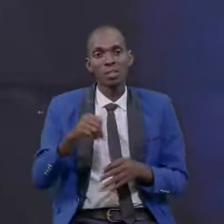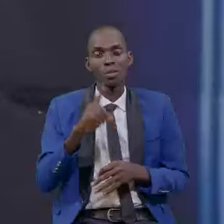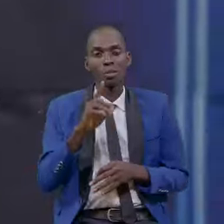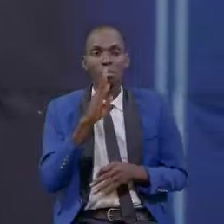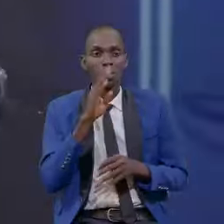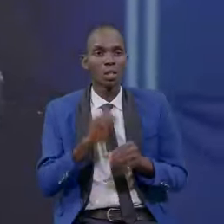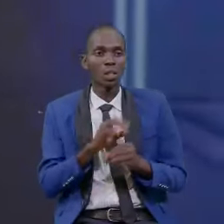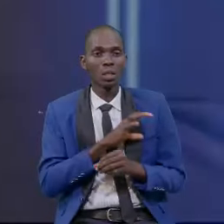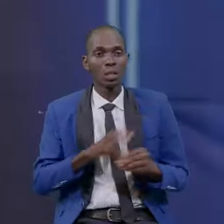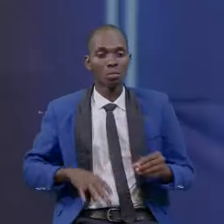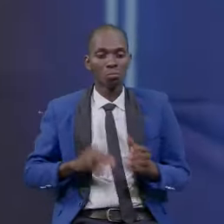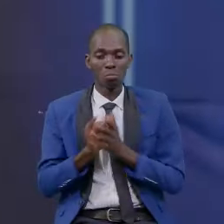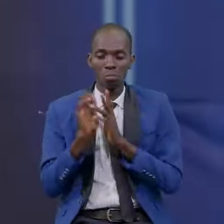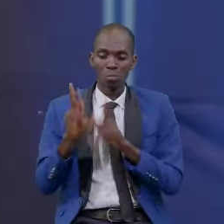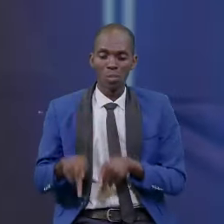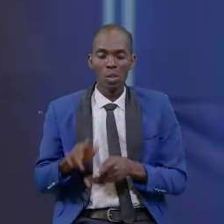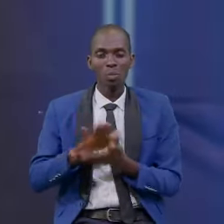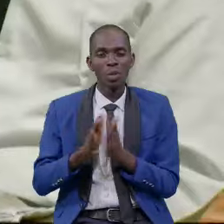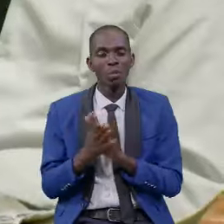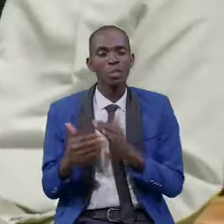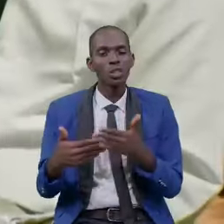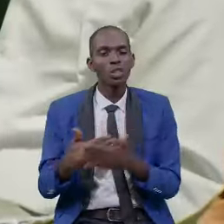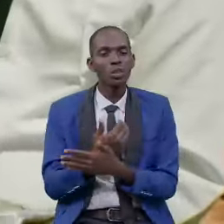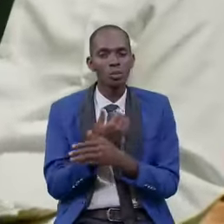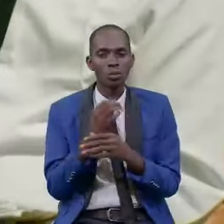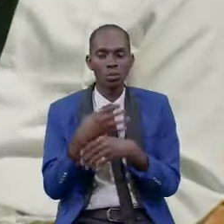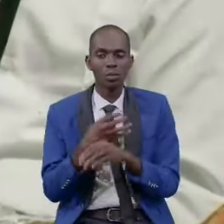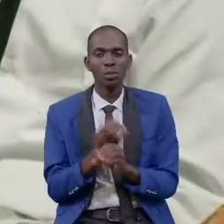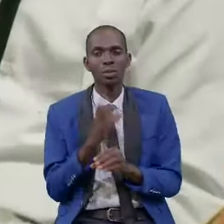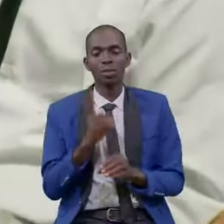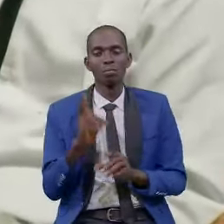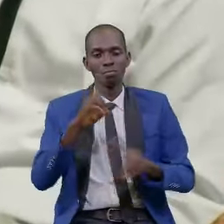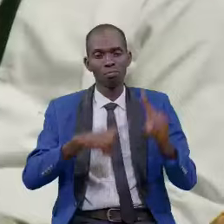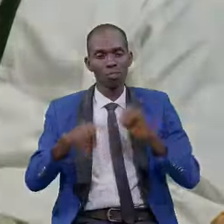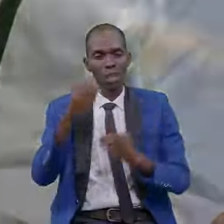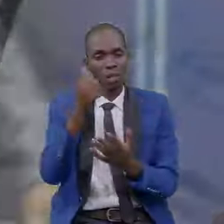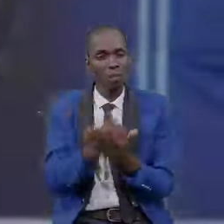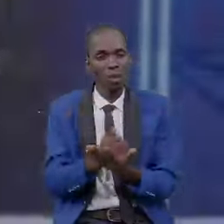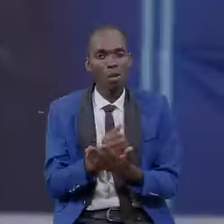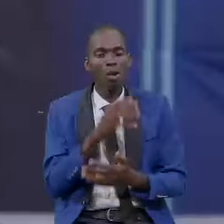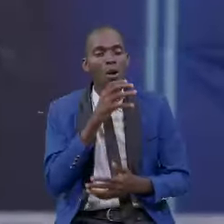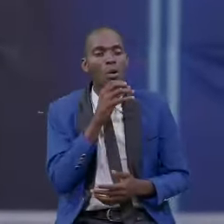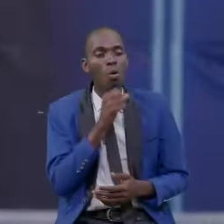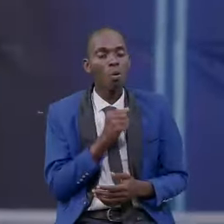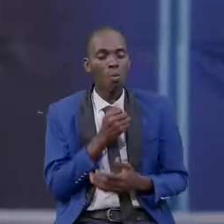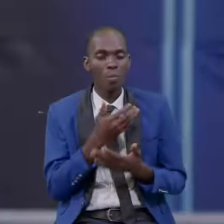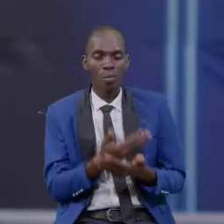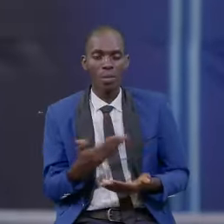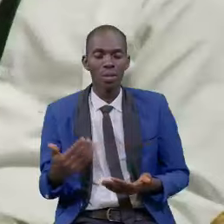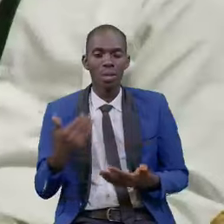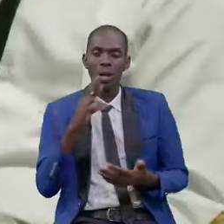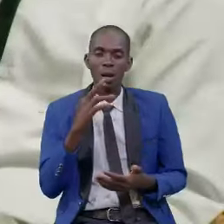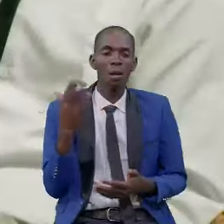a new creature. Give me a good amen there. Old things are passed away.